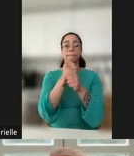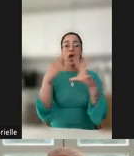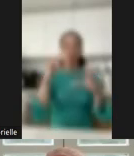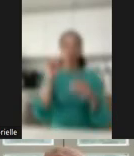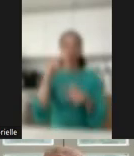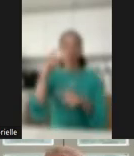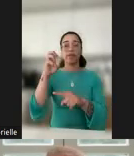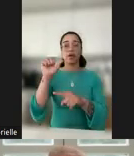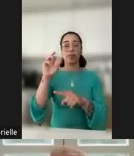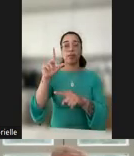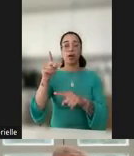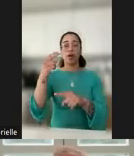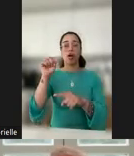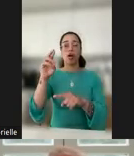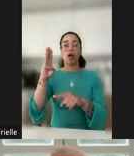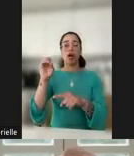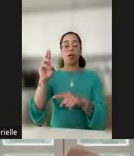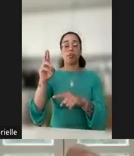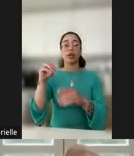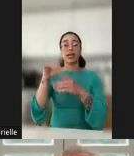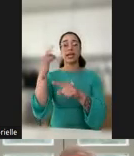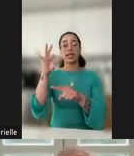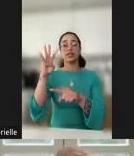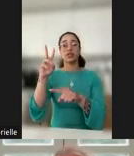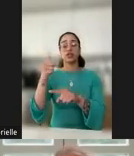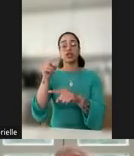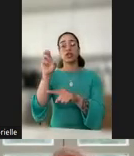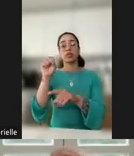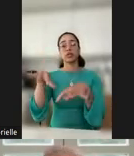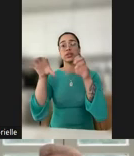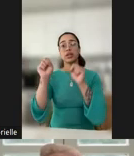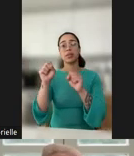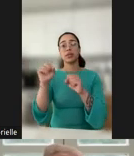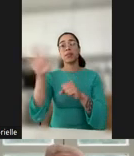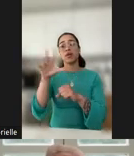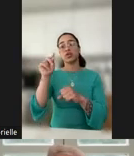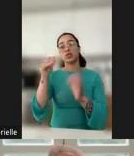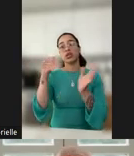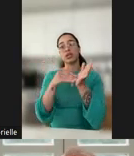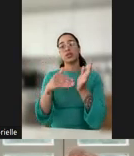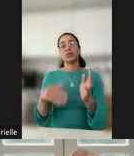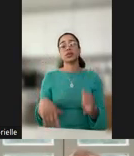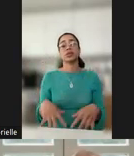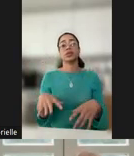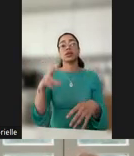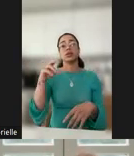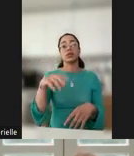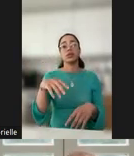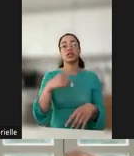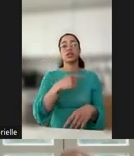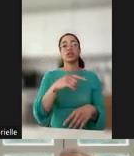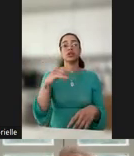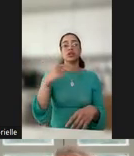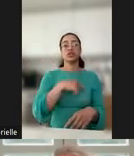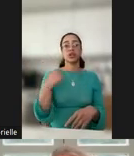1942, the US adopted the internment of 120,000 Japanese And many of